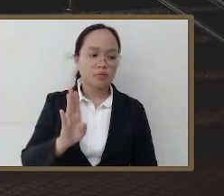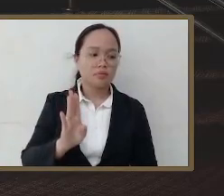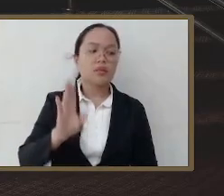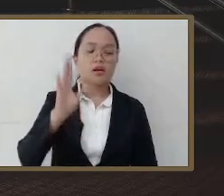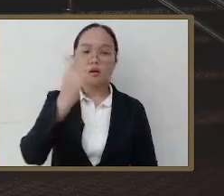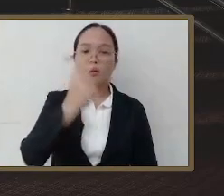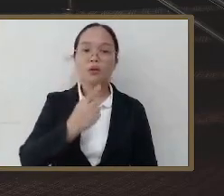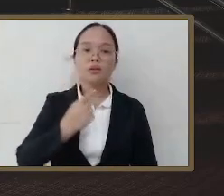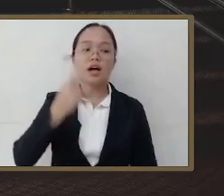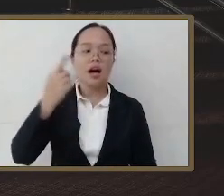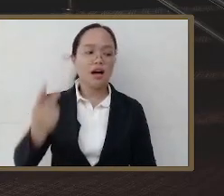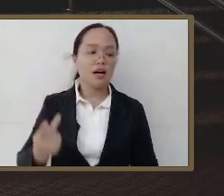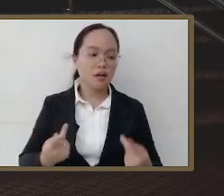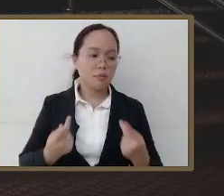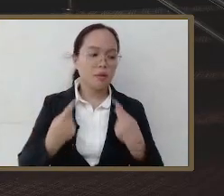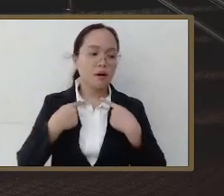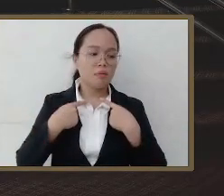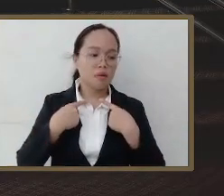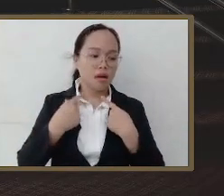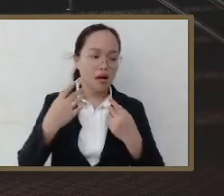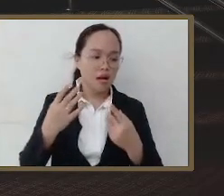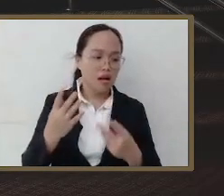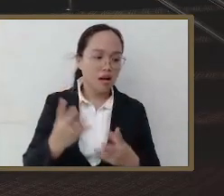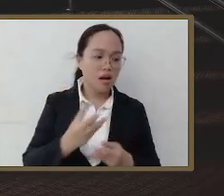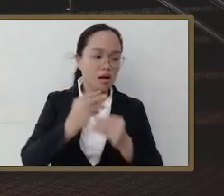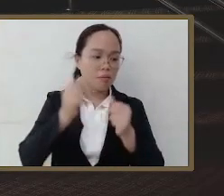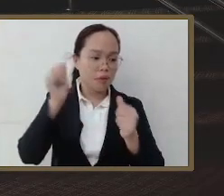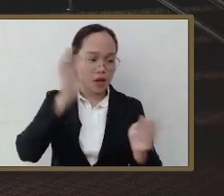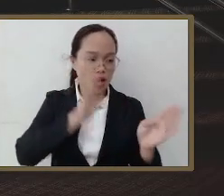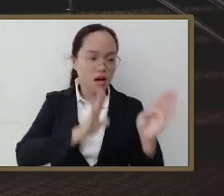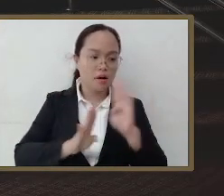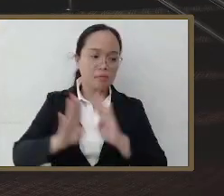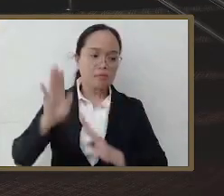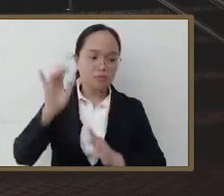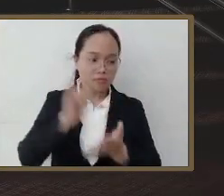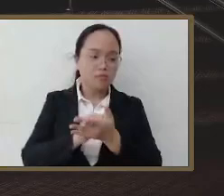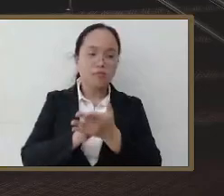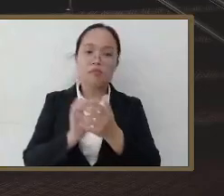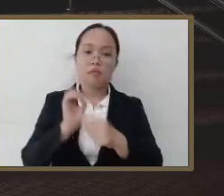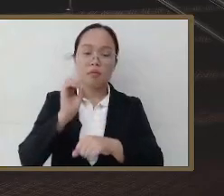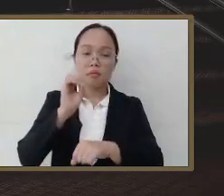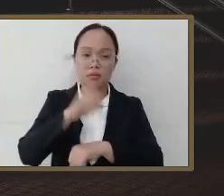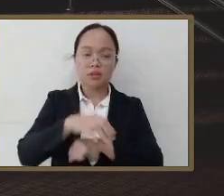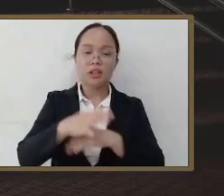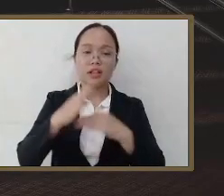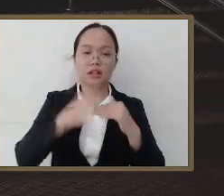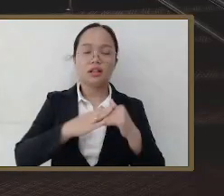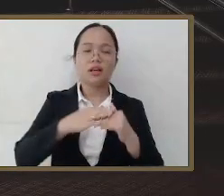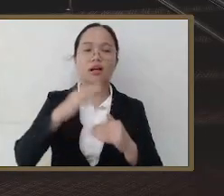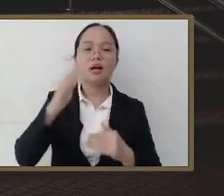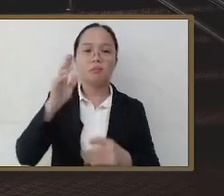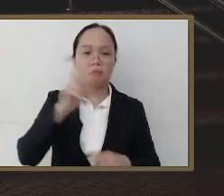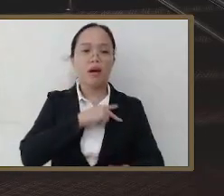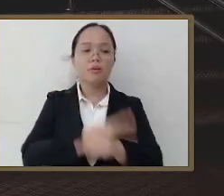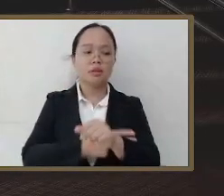God who not a problem Beyond his power to